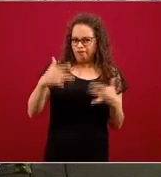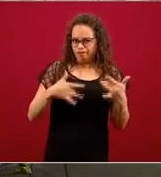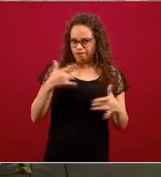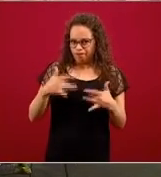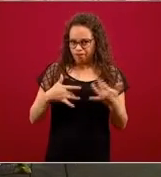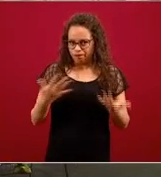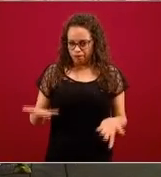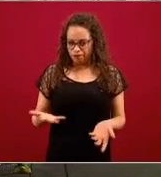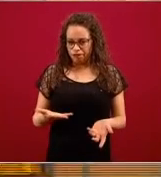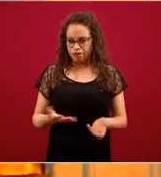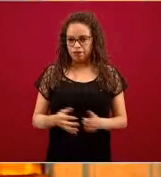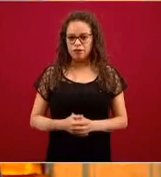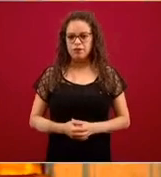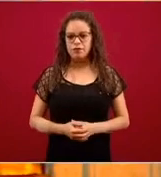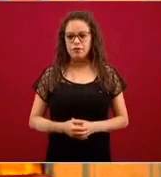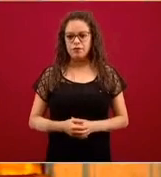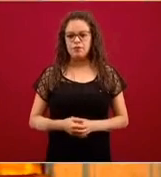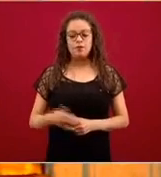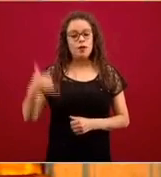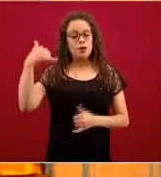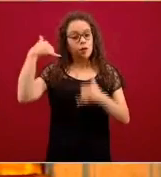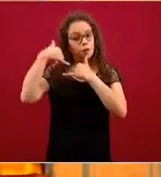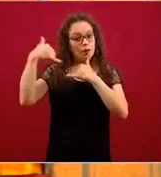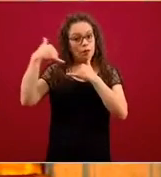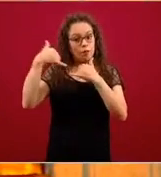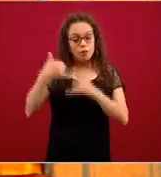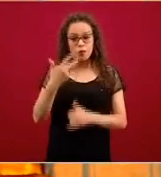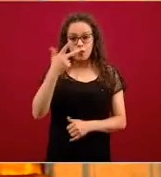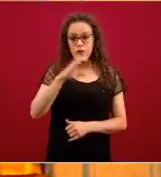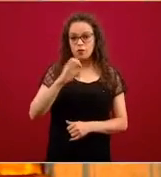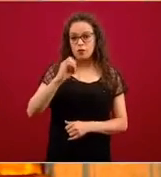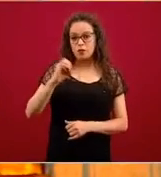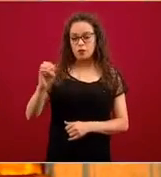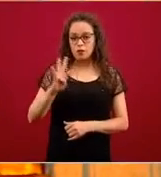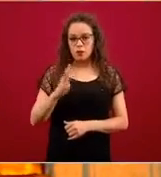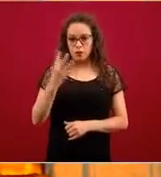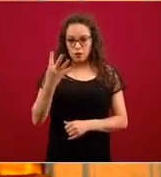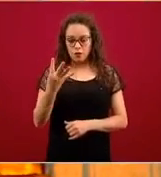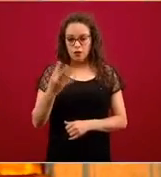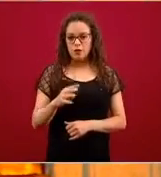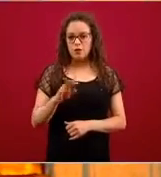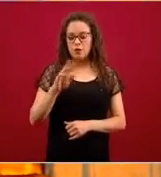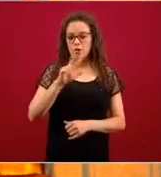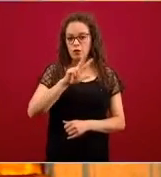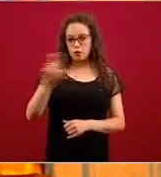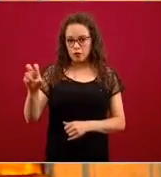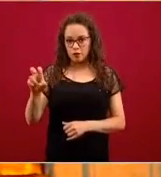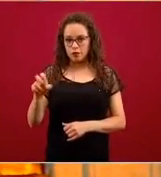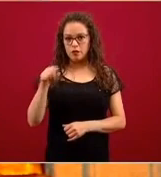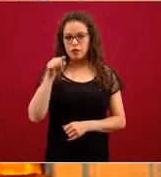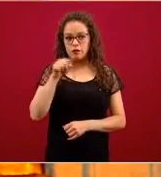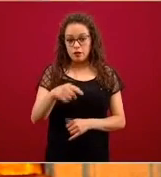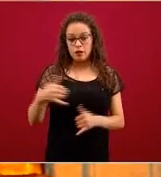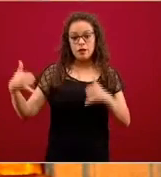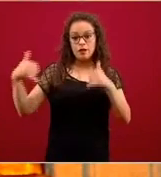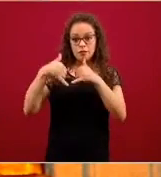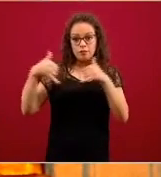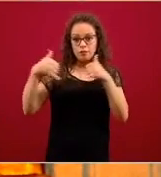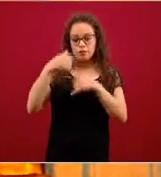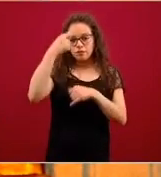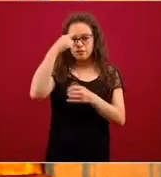different citizens. So they go from fear to anxiety to anger. So we had